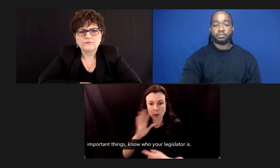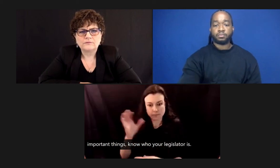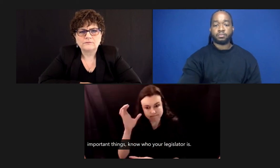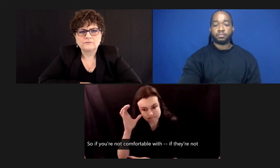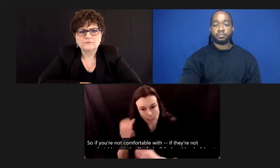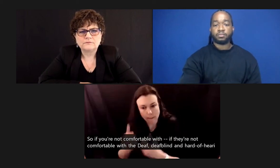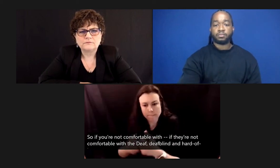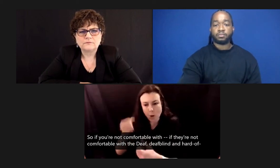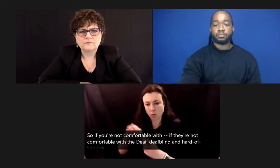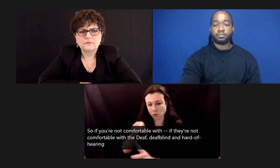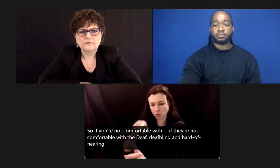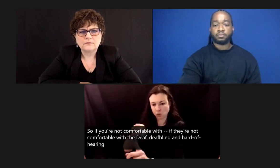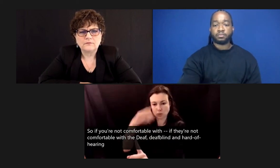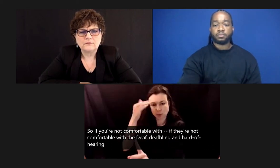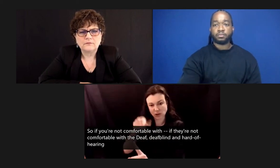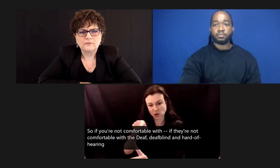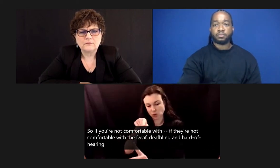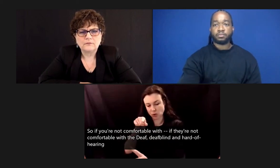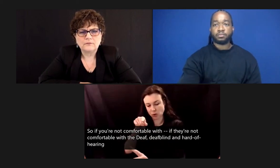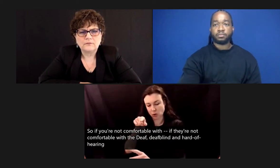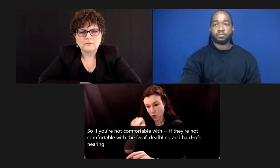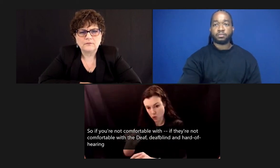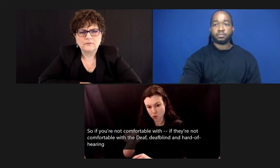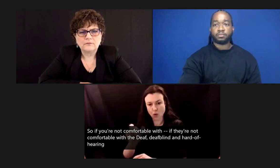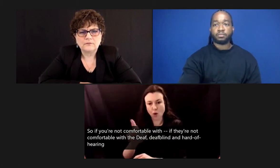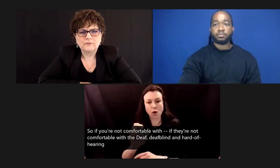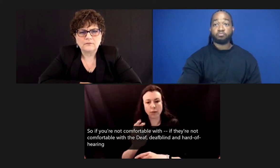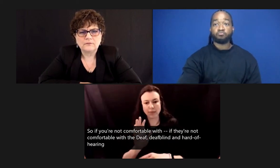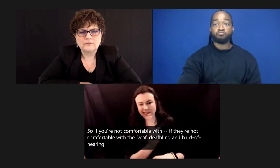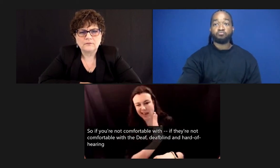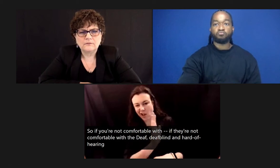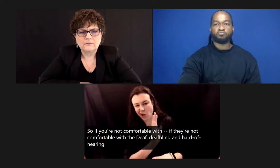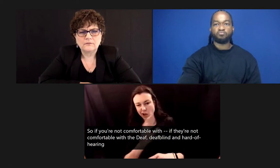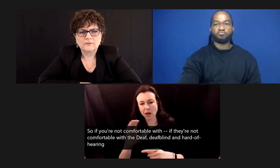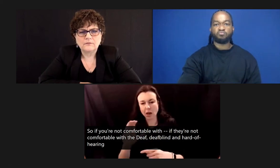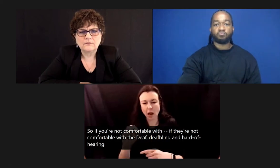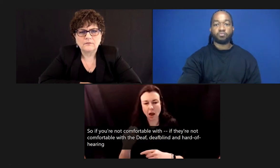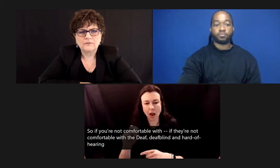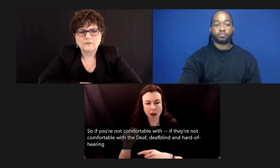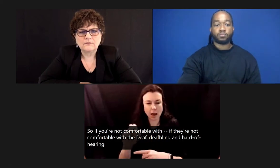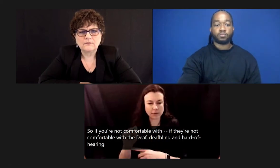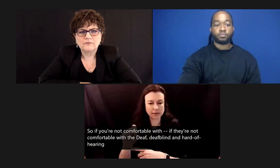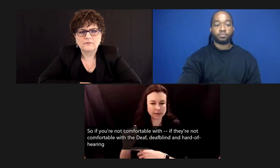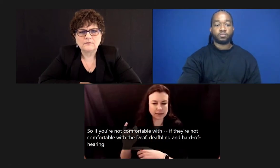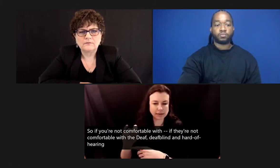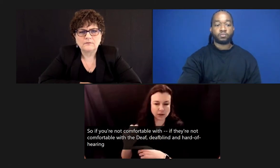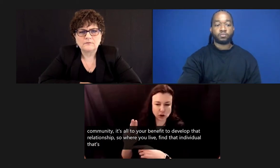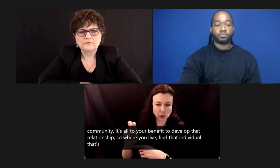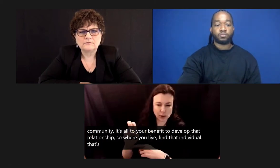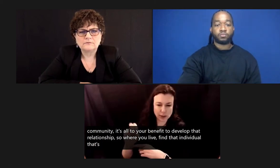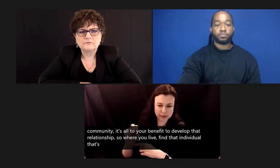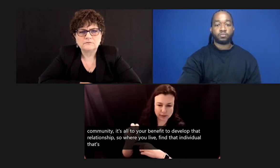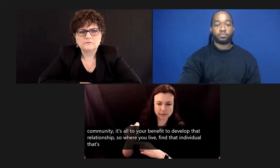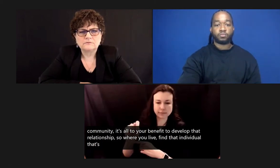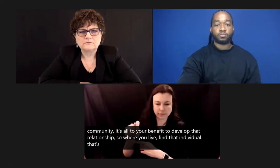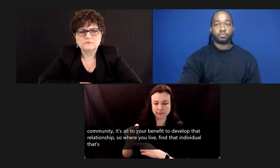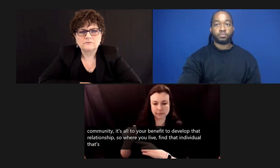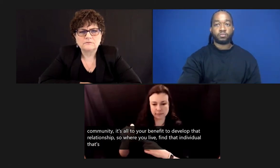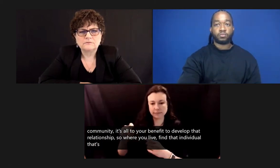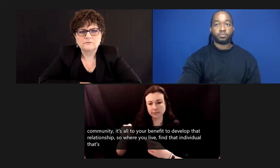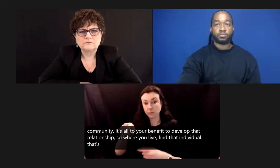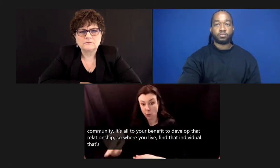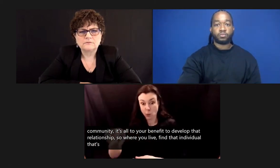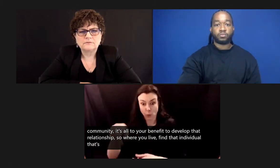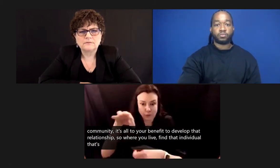relationship. So where you live, find that individual that's a legislator, that you're the constituent for